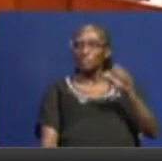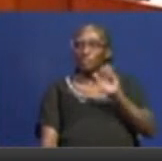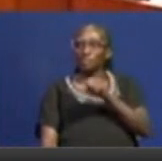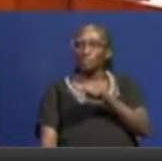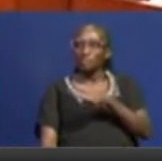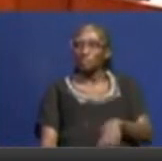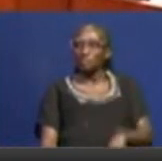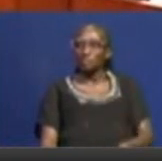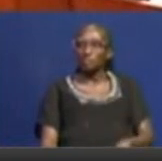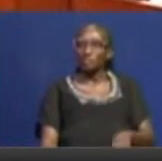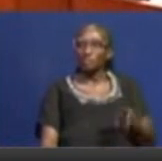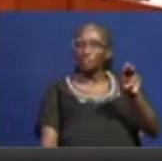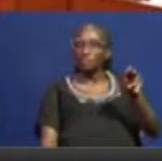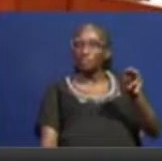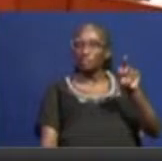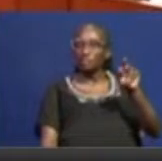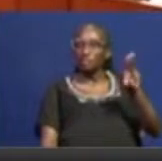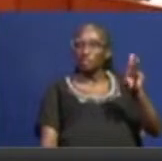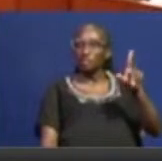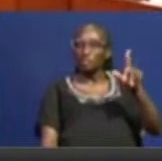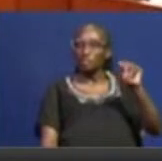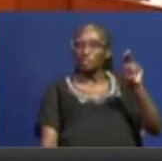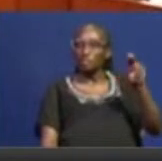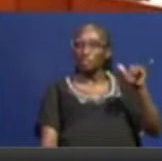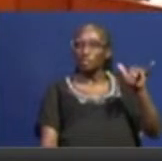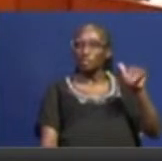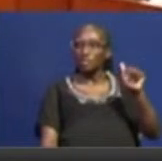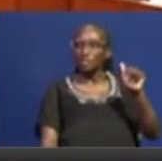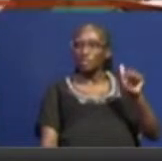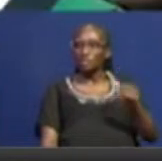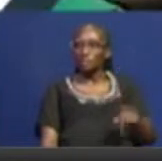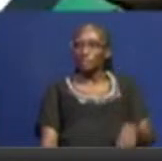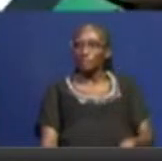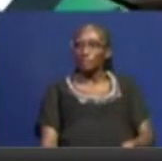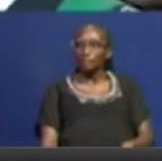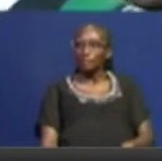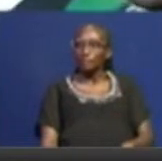Nambale Mulanya Geoffrey Ekesa.